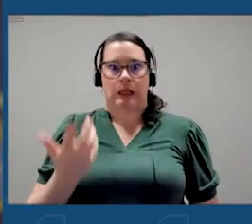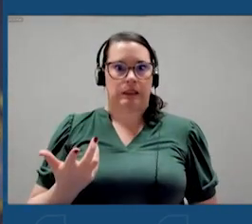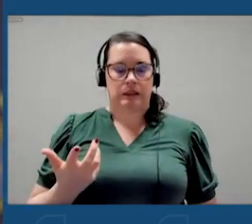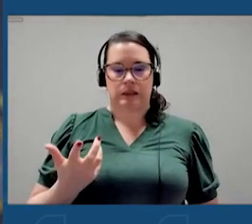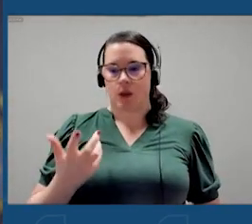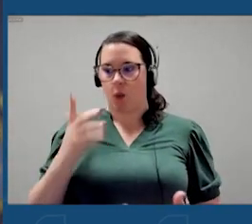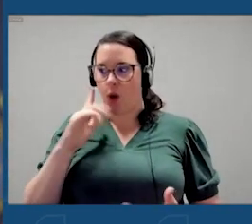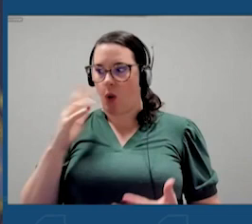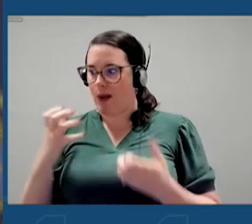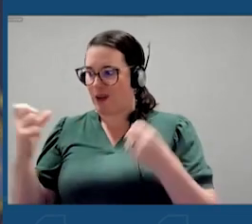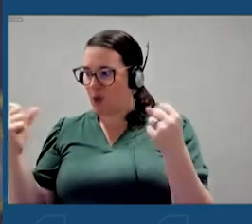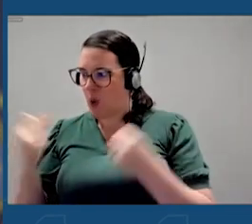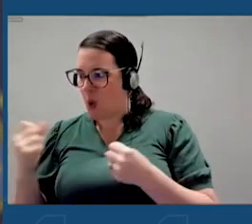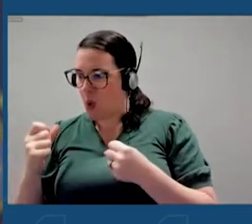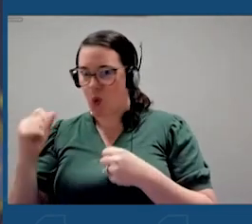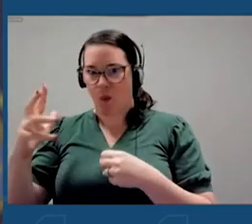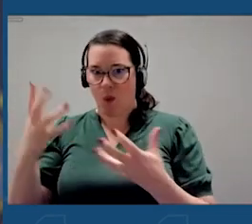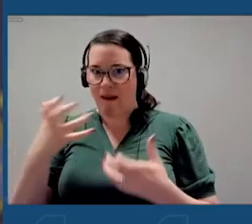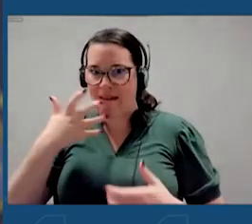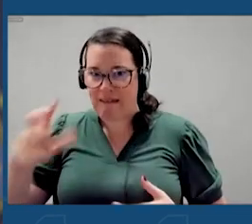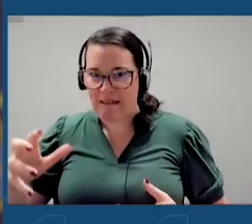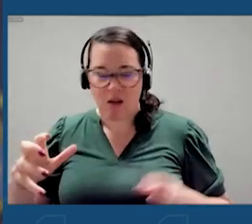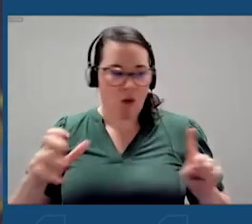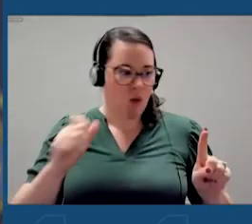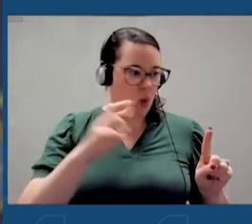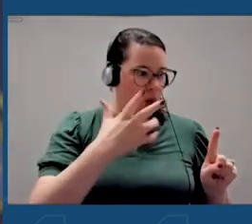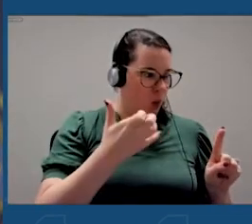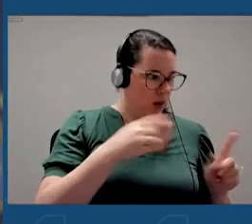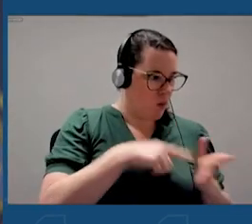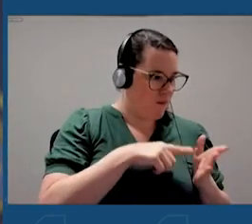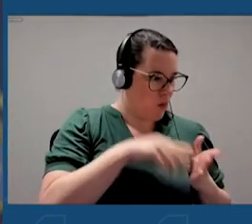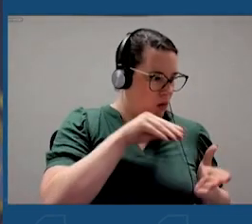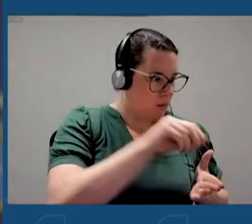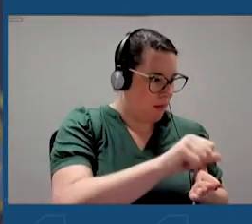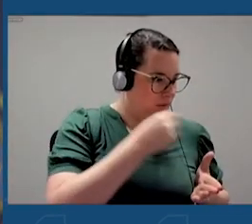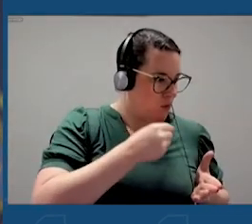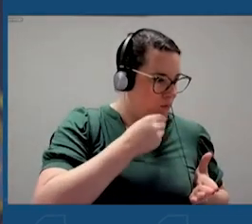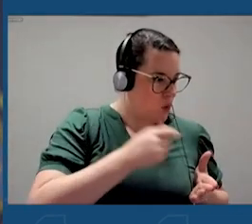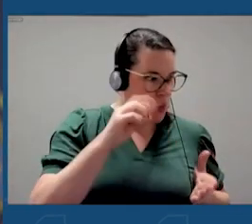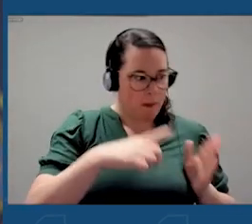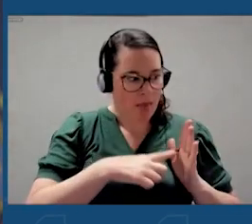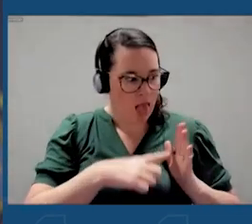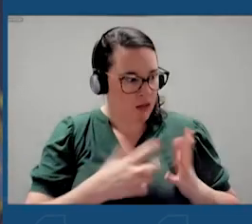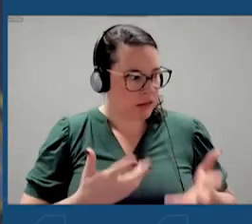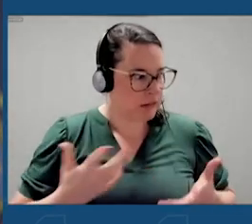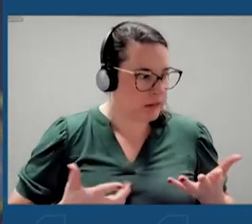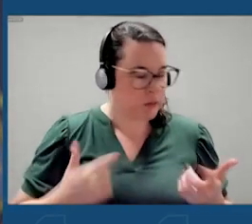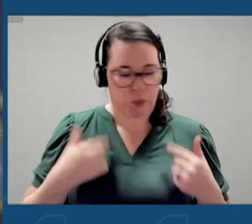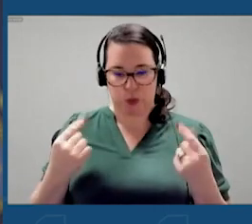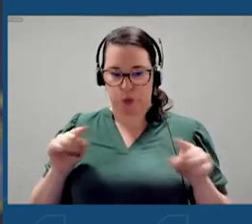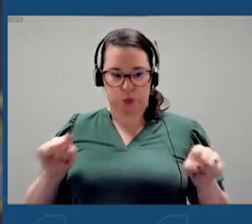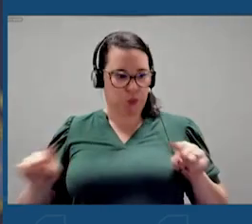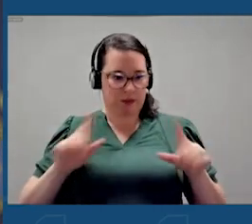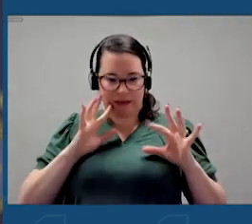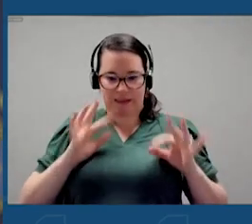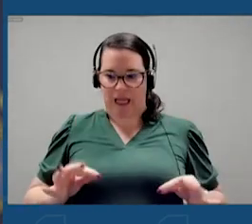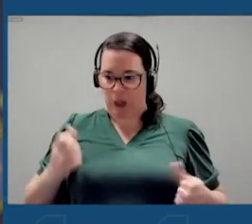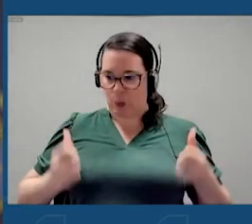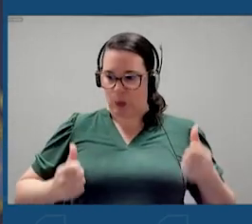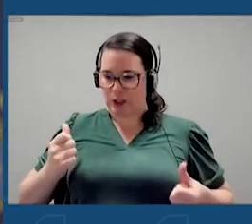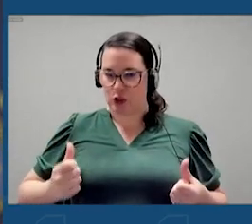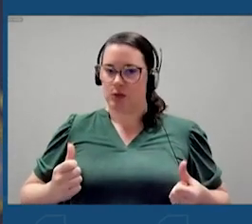really cold today because I can't afford the next bill? Or are we going to let people have warmth in their